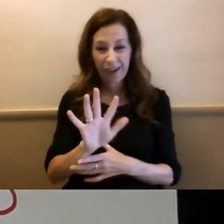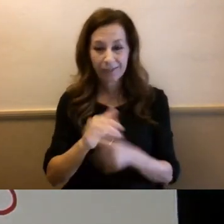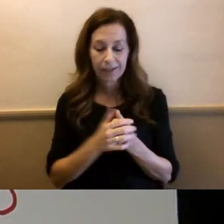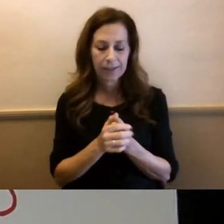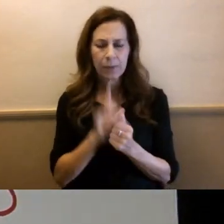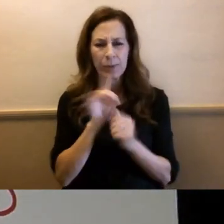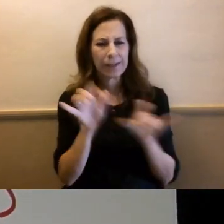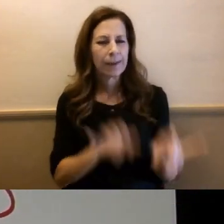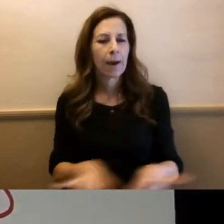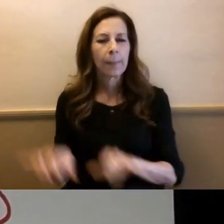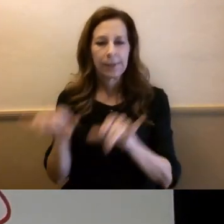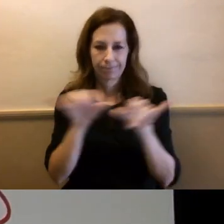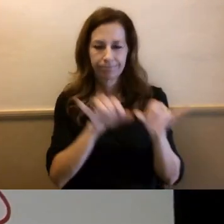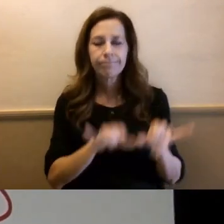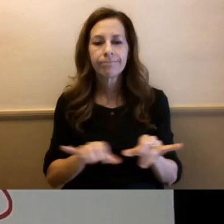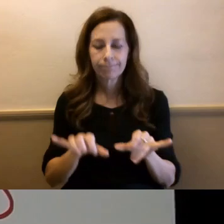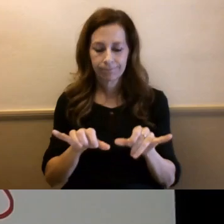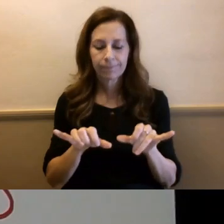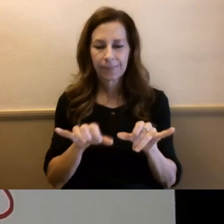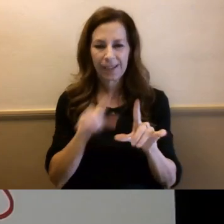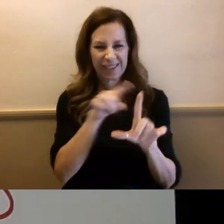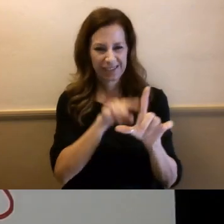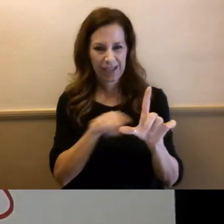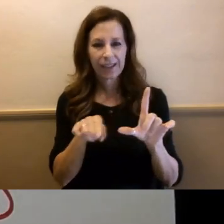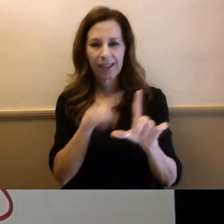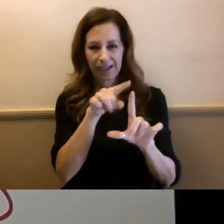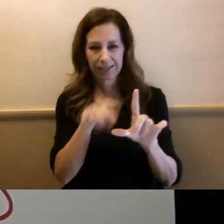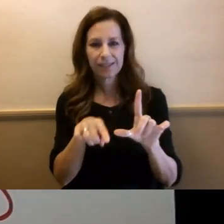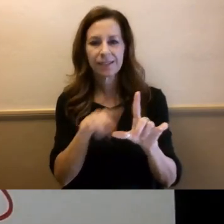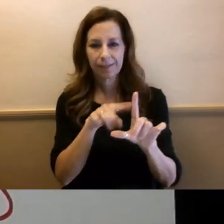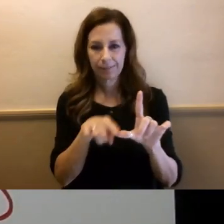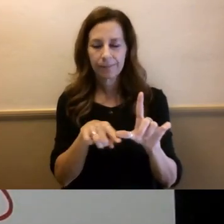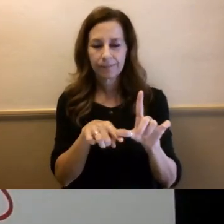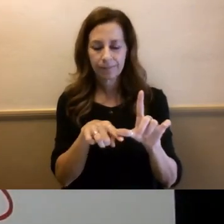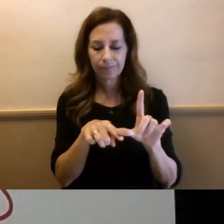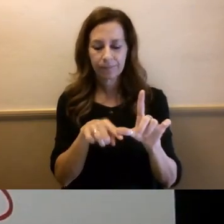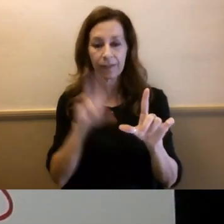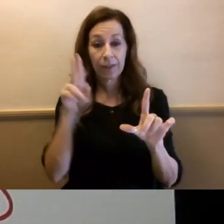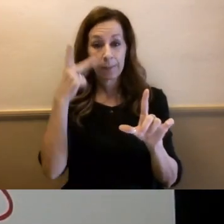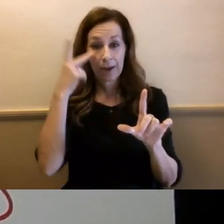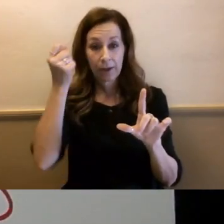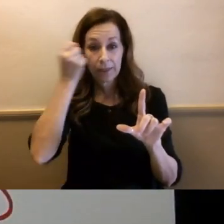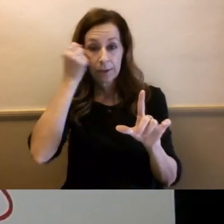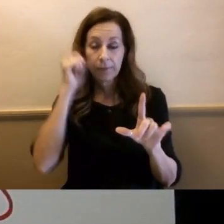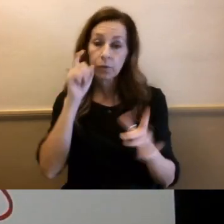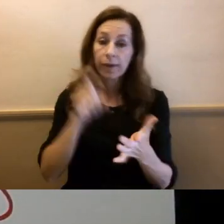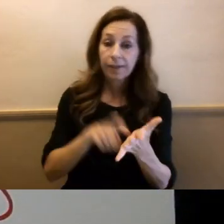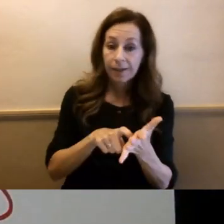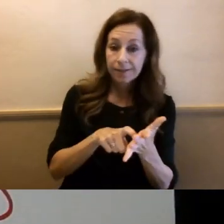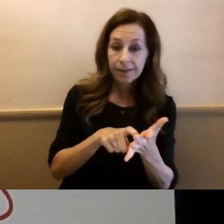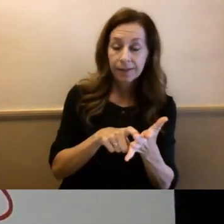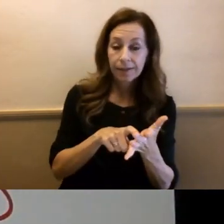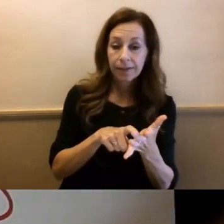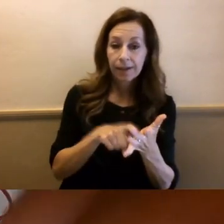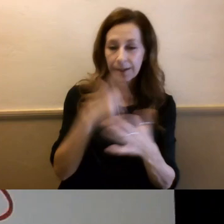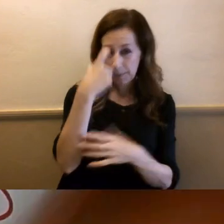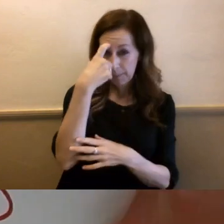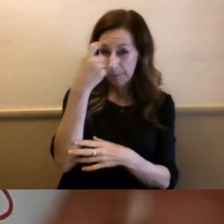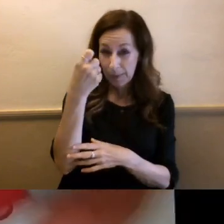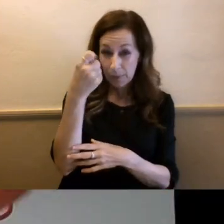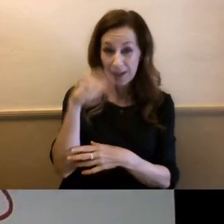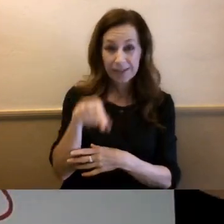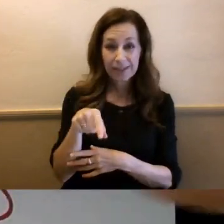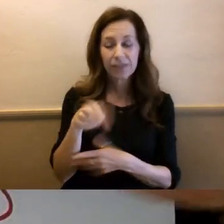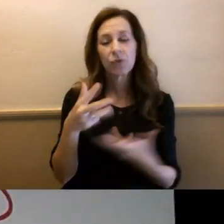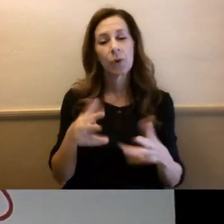these are very common side lengths of a right triangle for the Pythagorean theorem, where if you recognize it and you